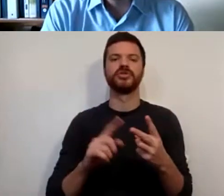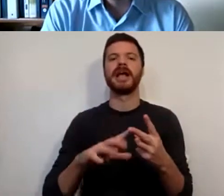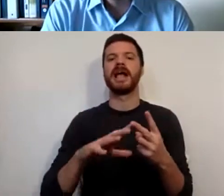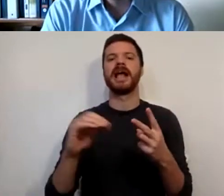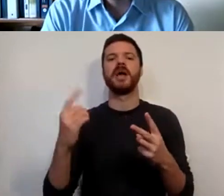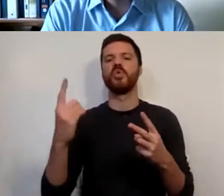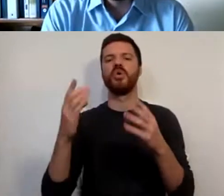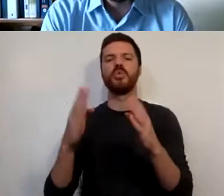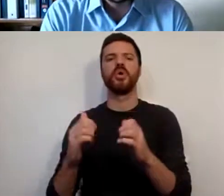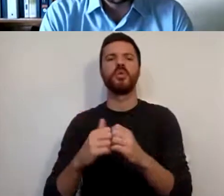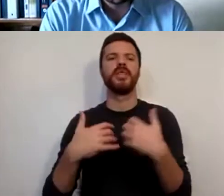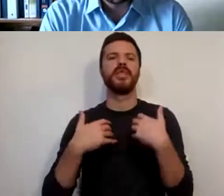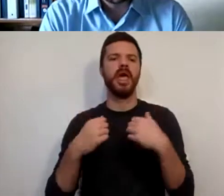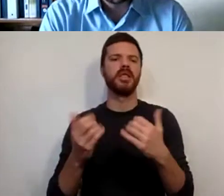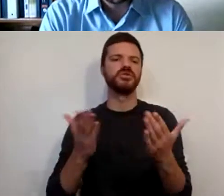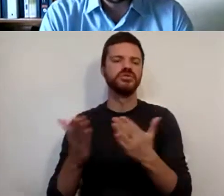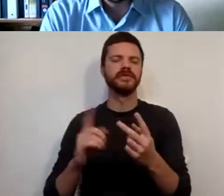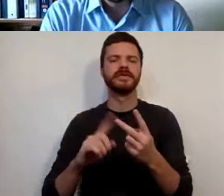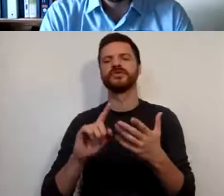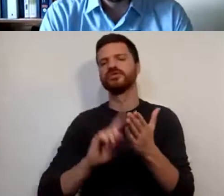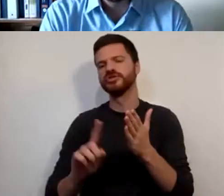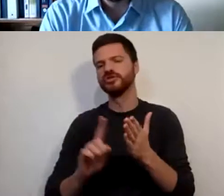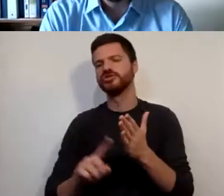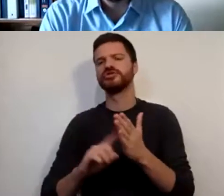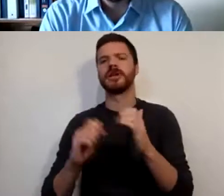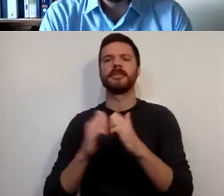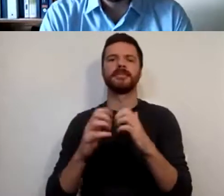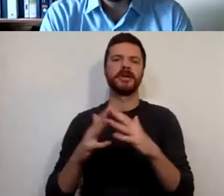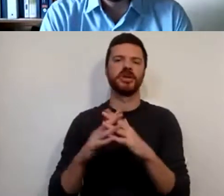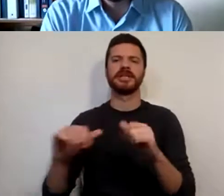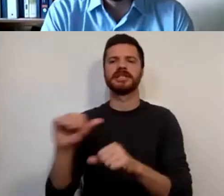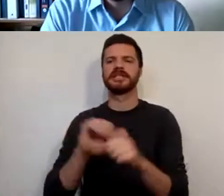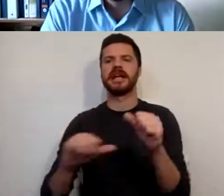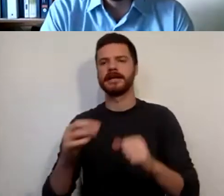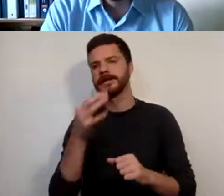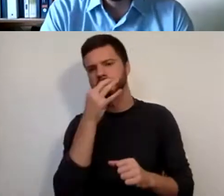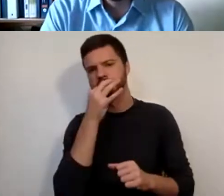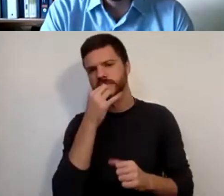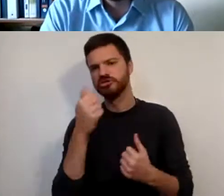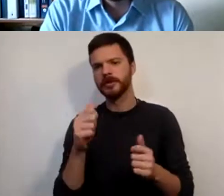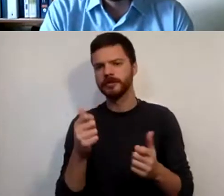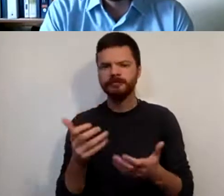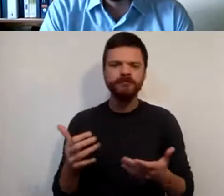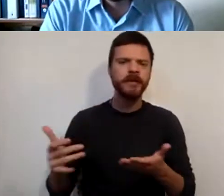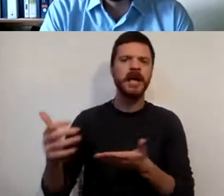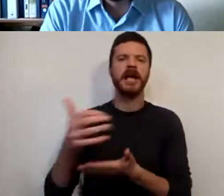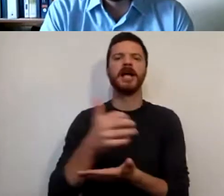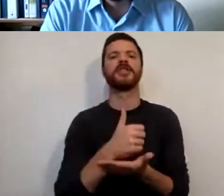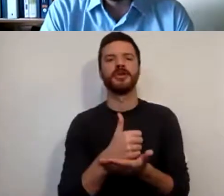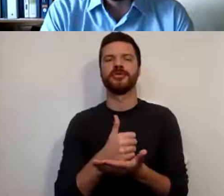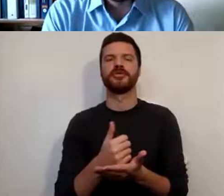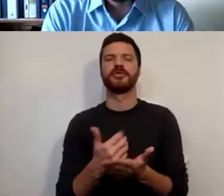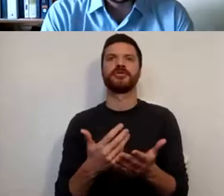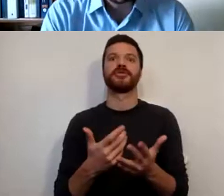services, research, implementation, science expertise to kind of gather initially